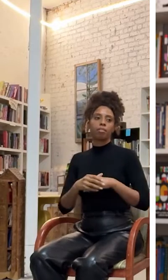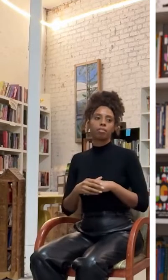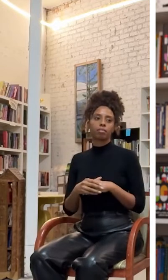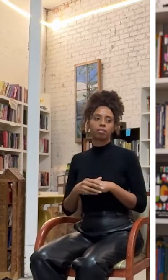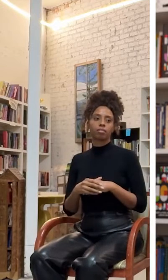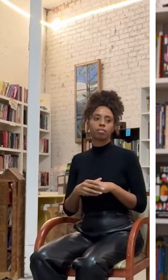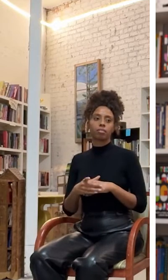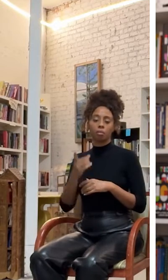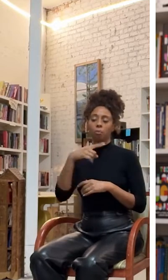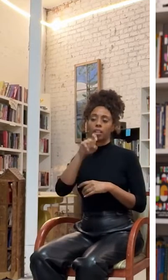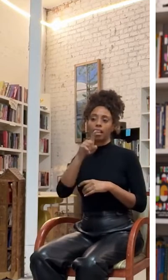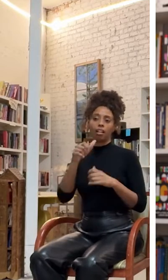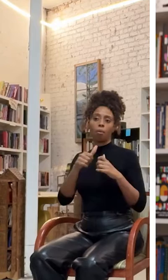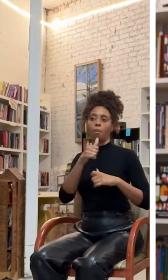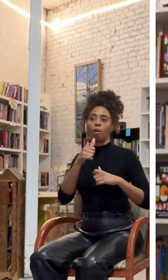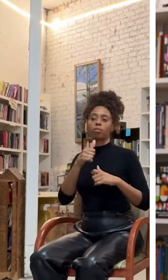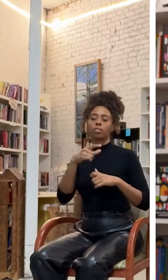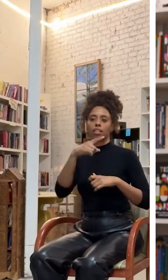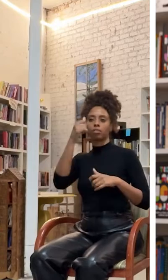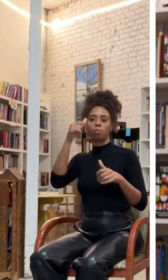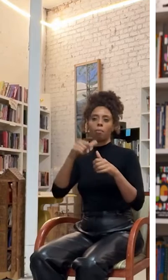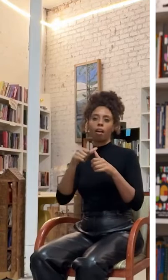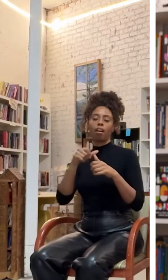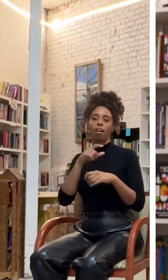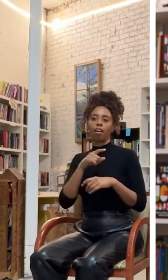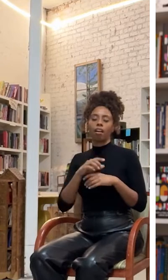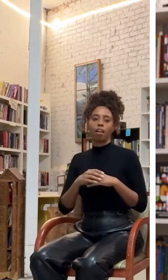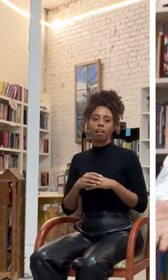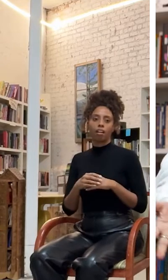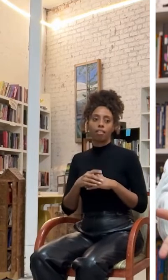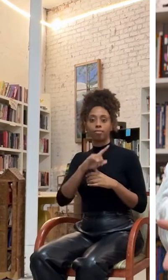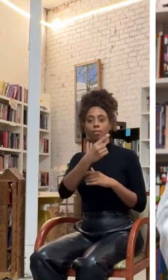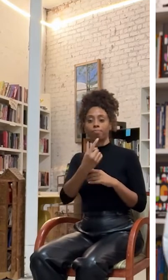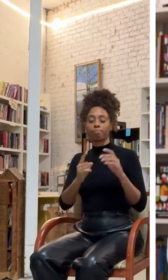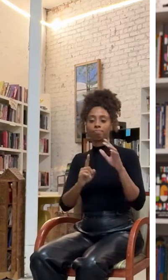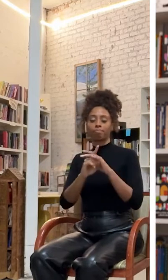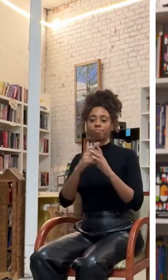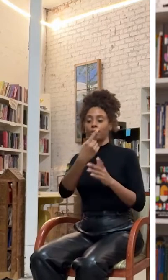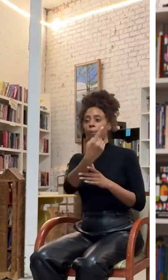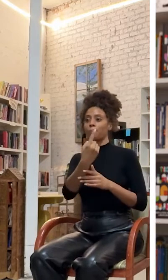need it the most, in terms of this reminder, you come to us.